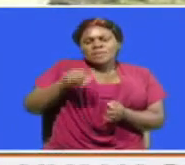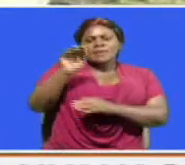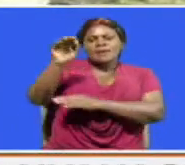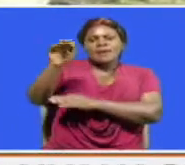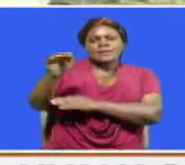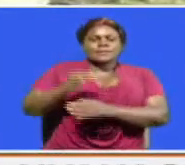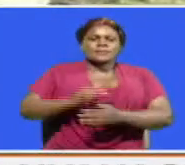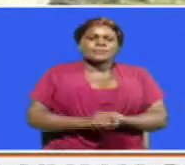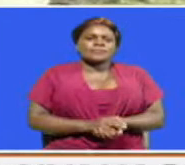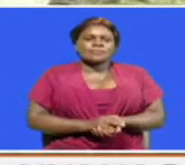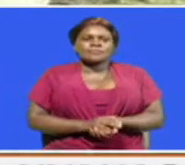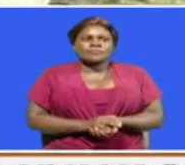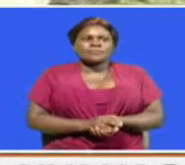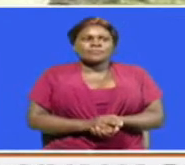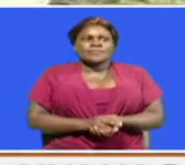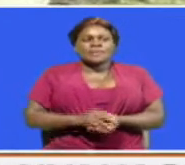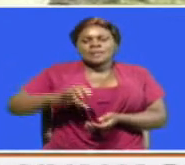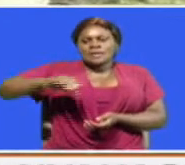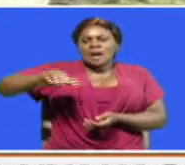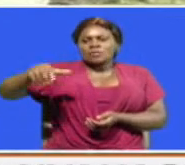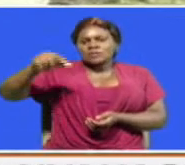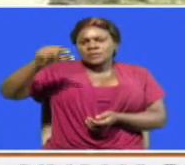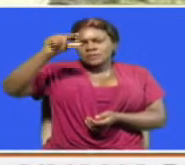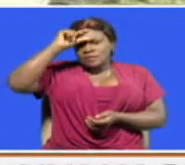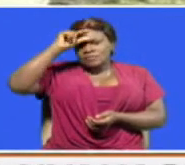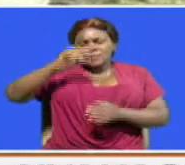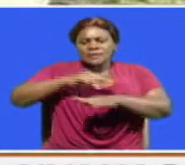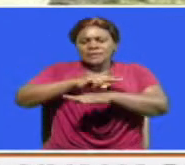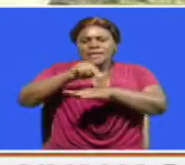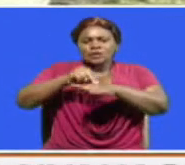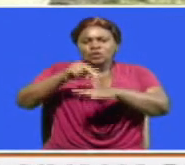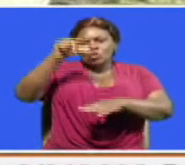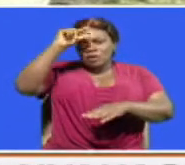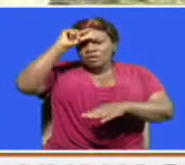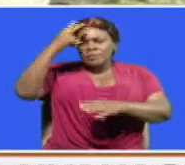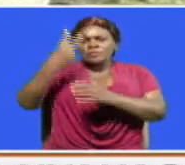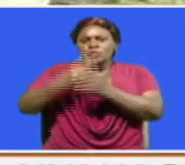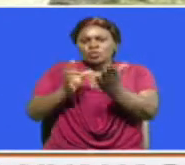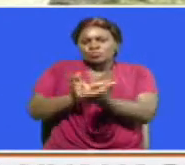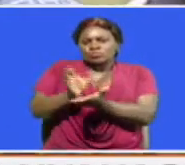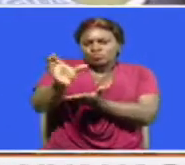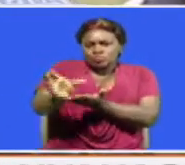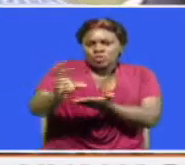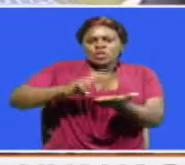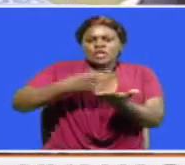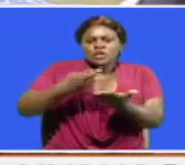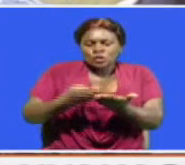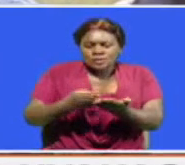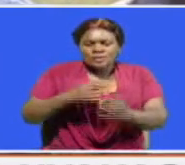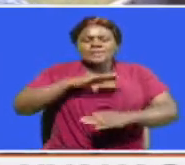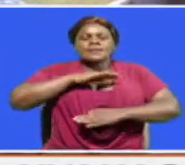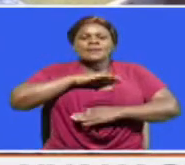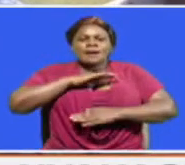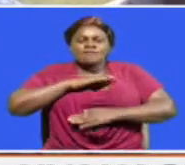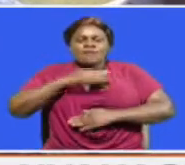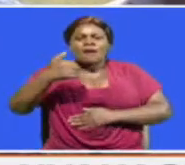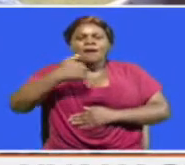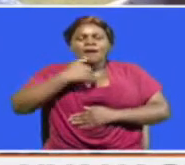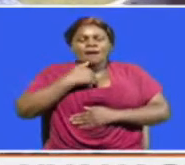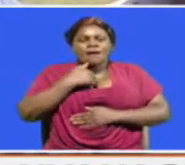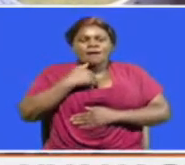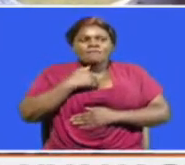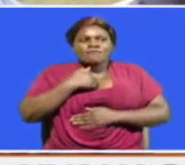the county and national government to allocate proper resources to have